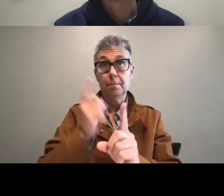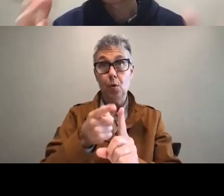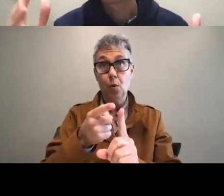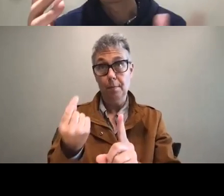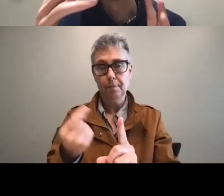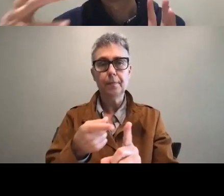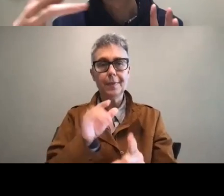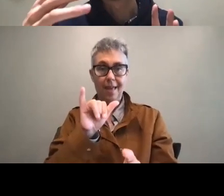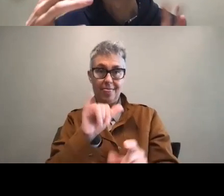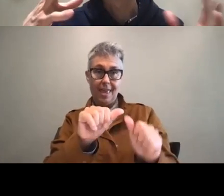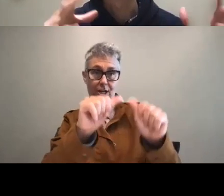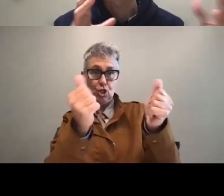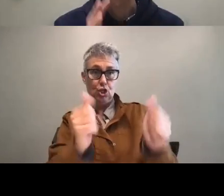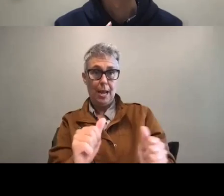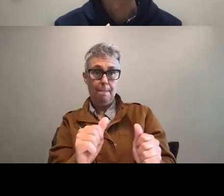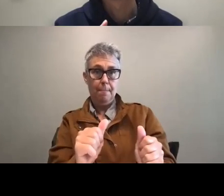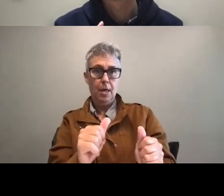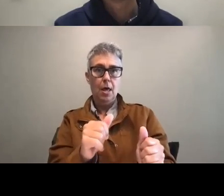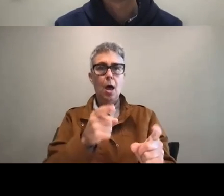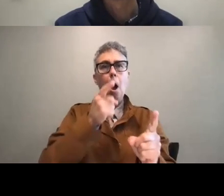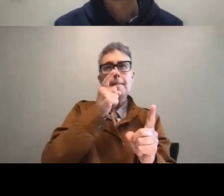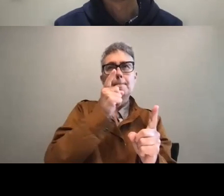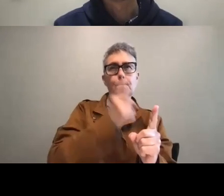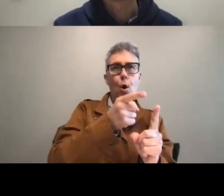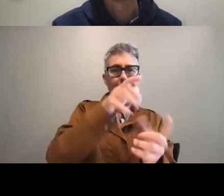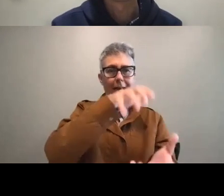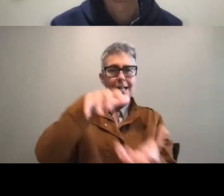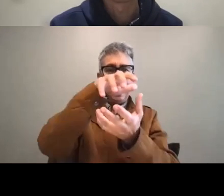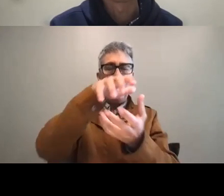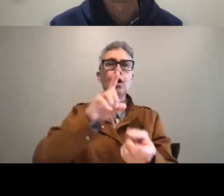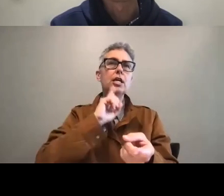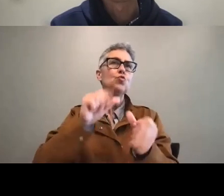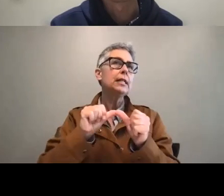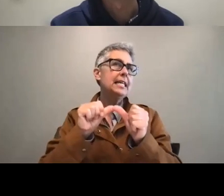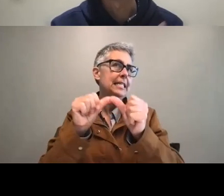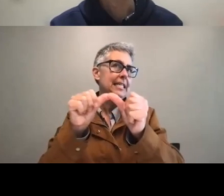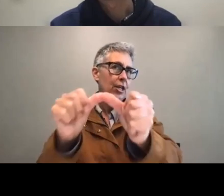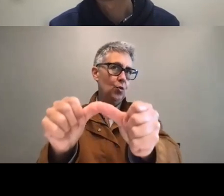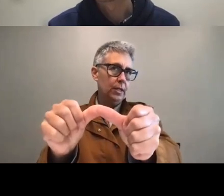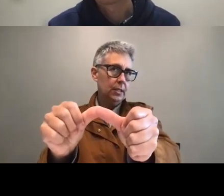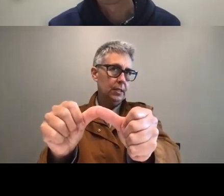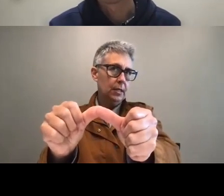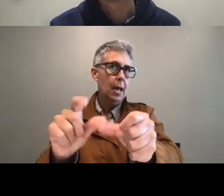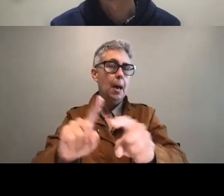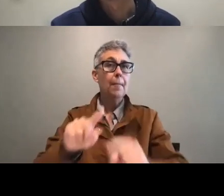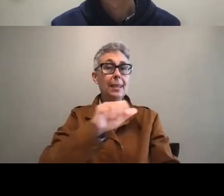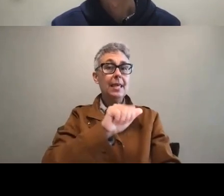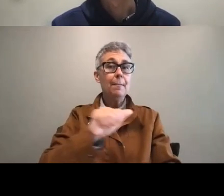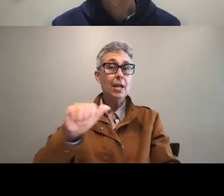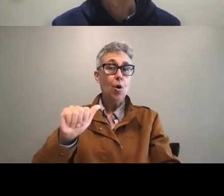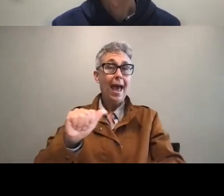this shape, this point cloud itself is continuous, but the residue, the amino acid itself